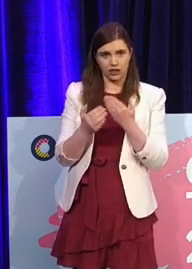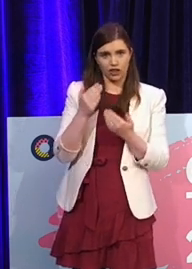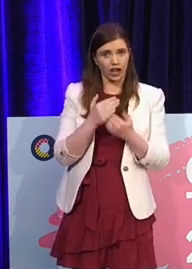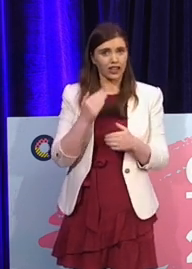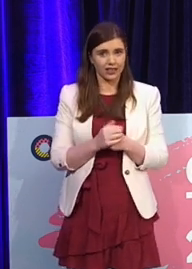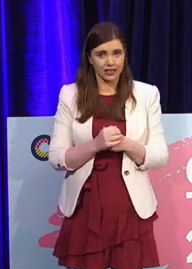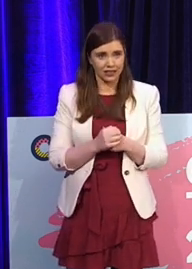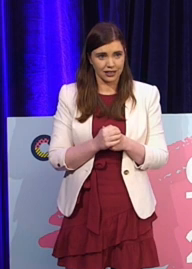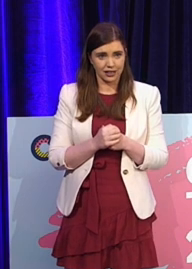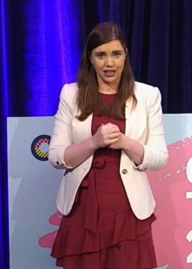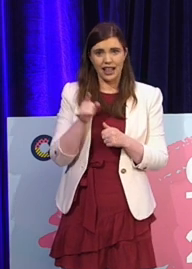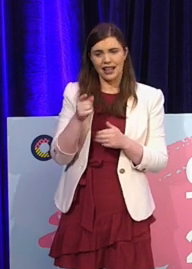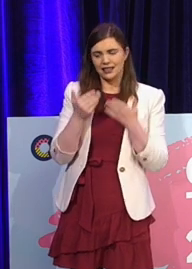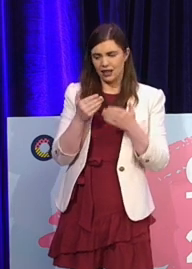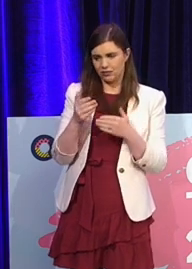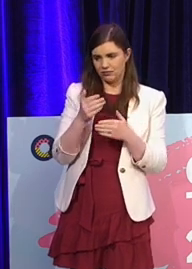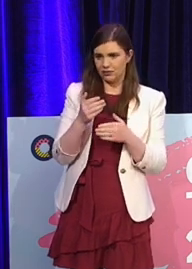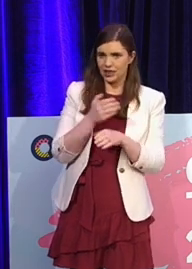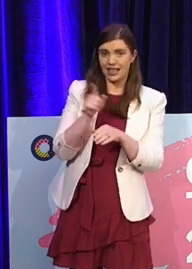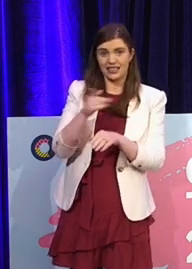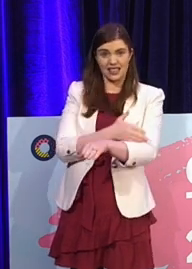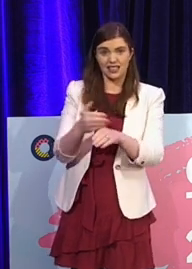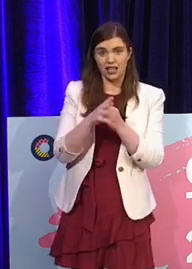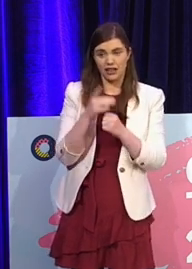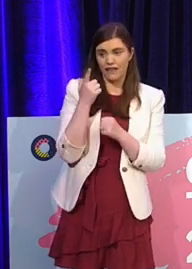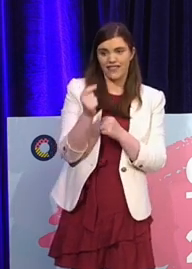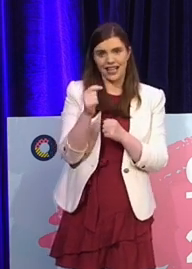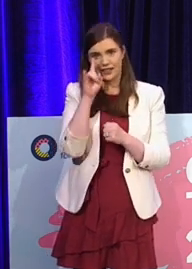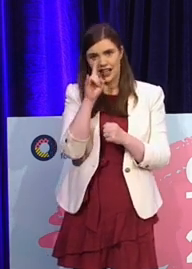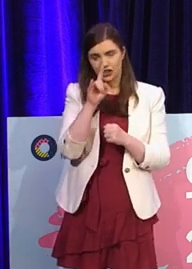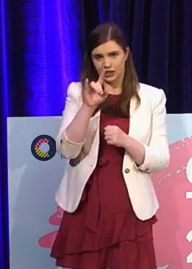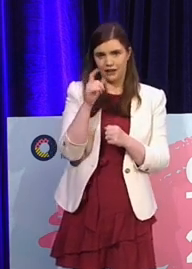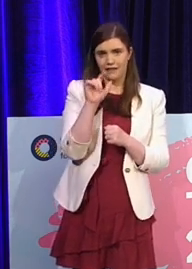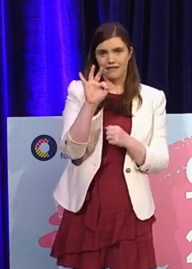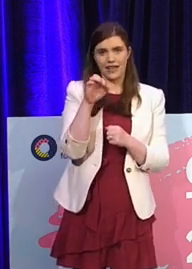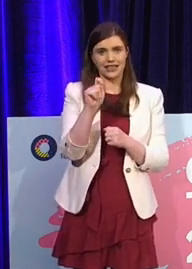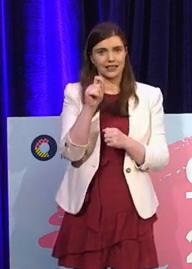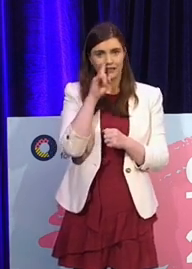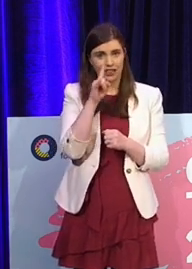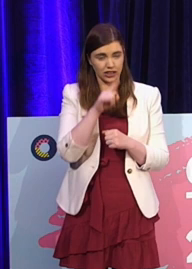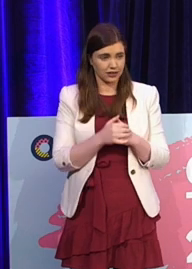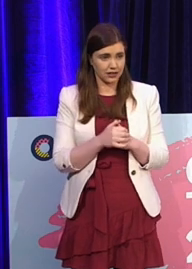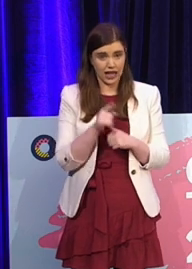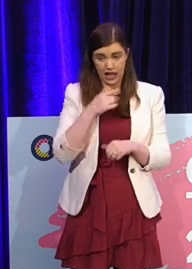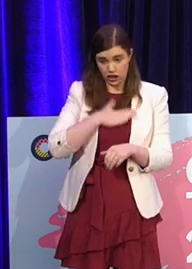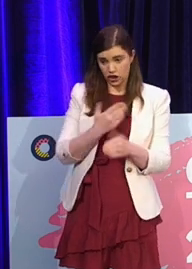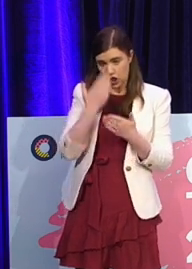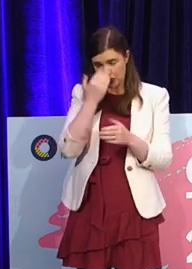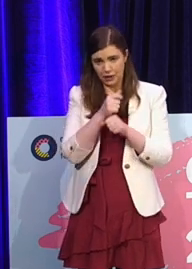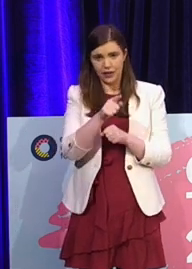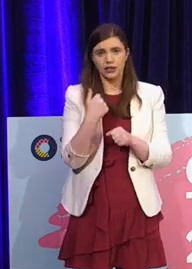That's kind of how fast fashion comes into it. And I'll be honest, it's something I've only really found out about now. See, I was in